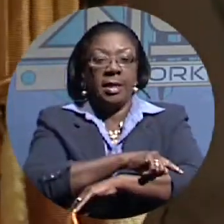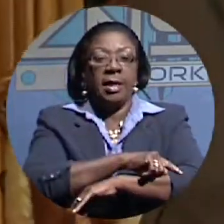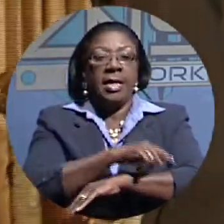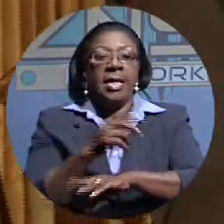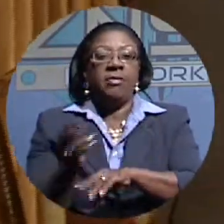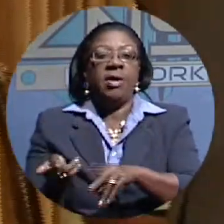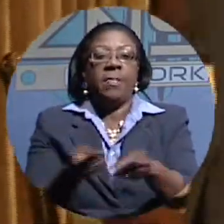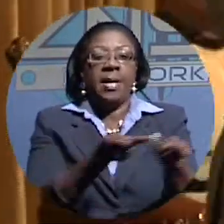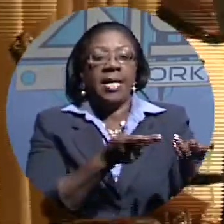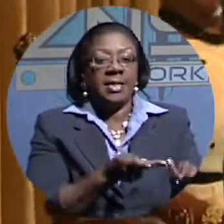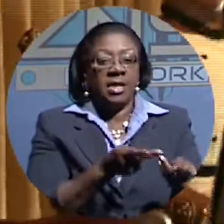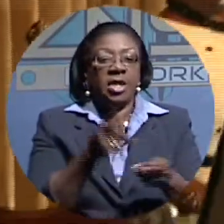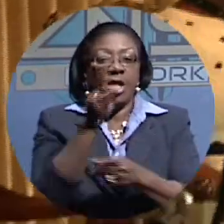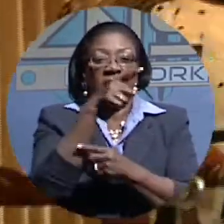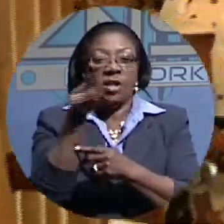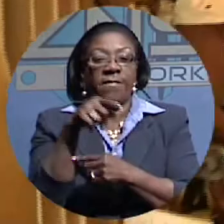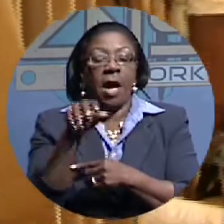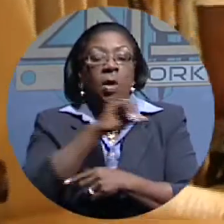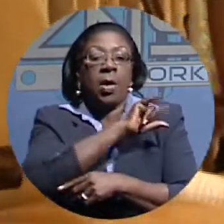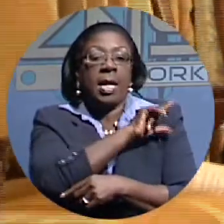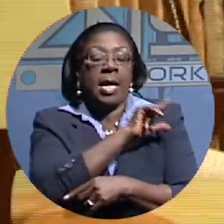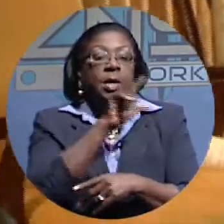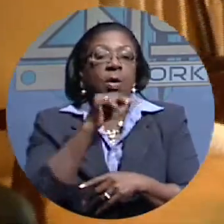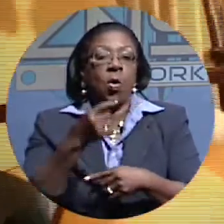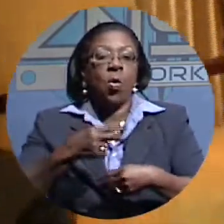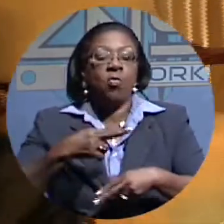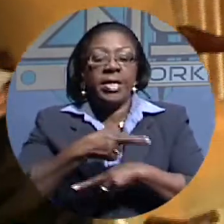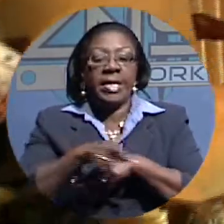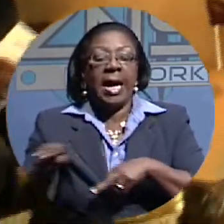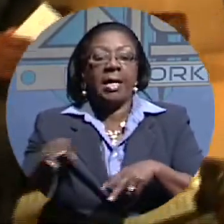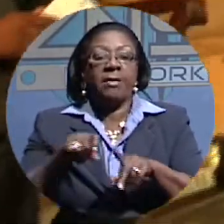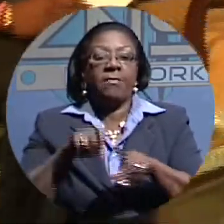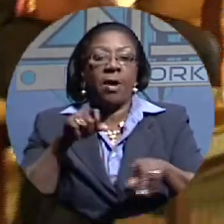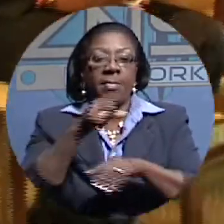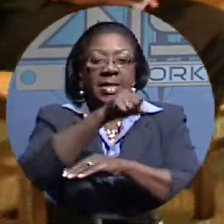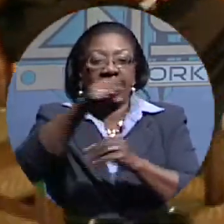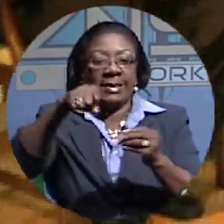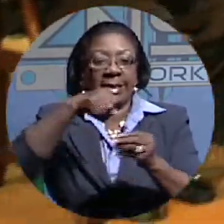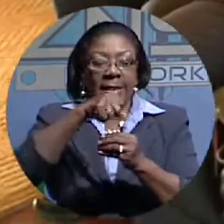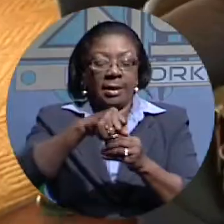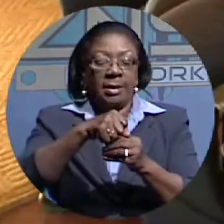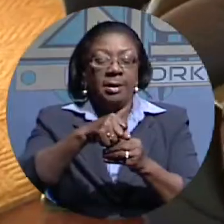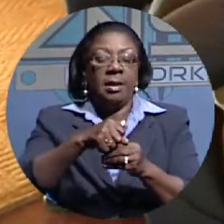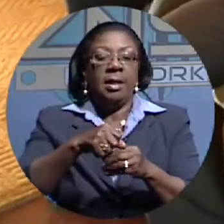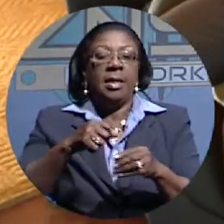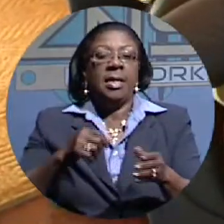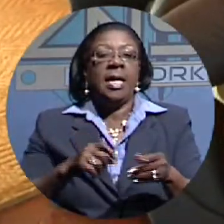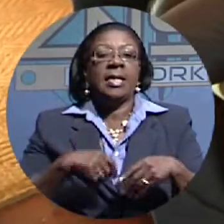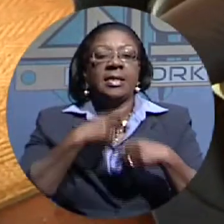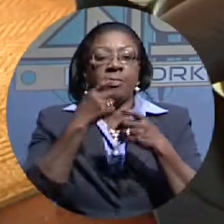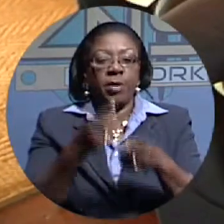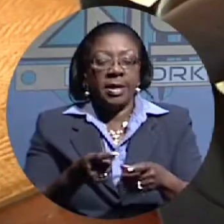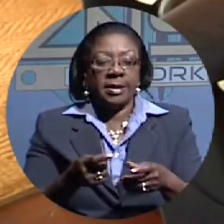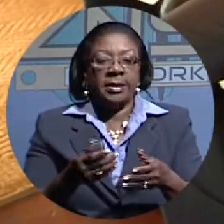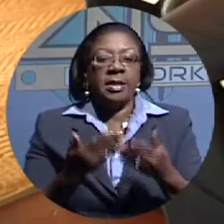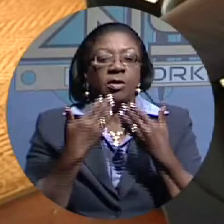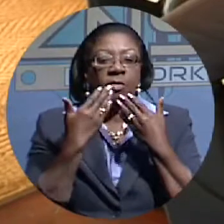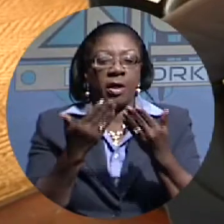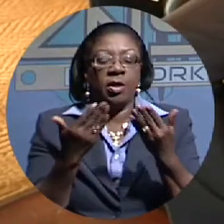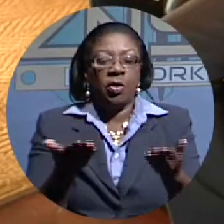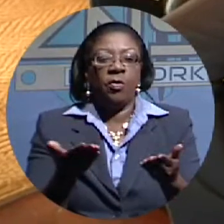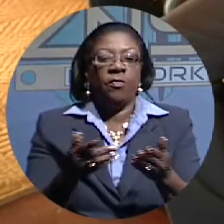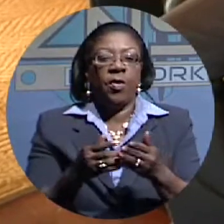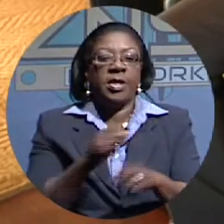Shivago Lang, who resigned his seat effective December 31st. The second-generation politician expressed gratitude for his appointment